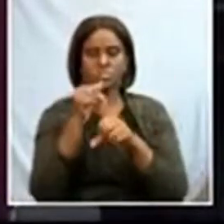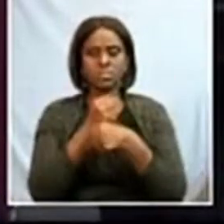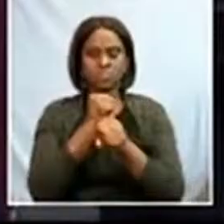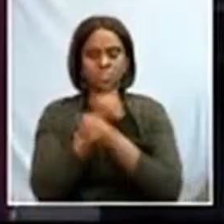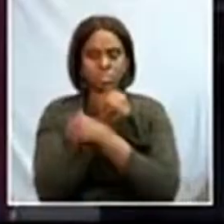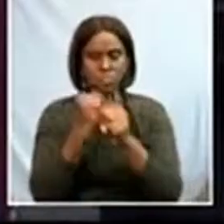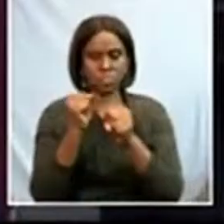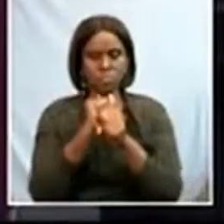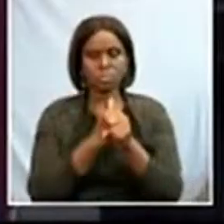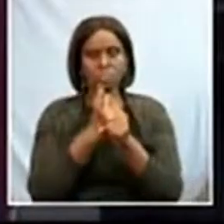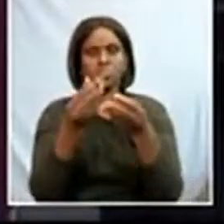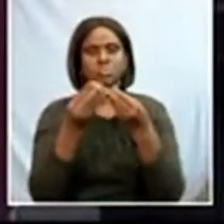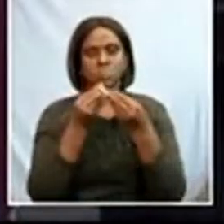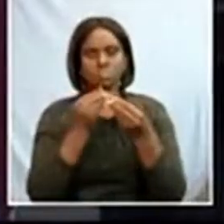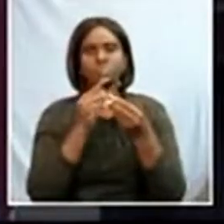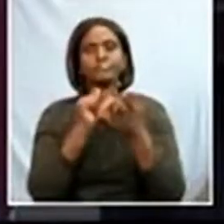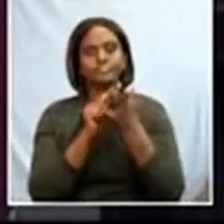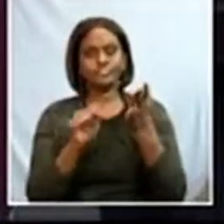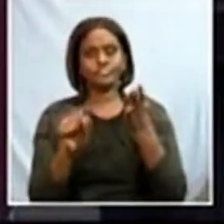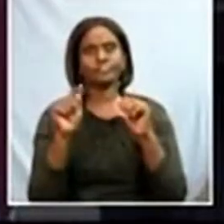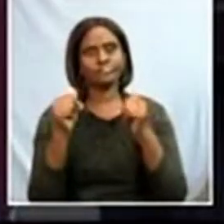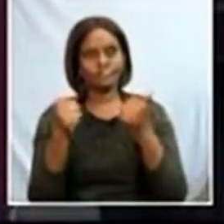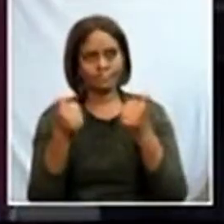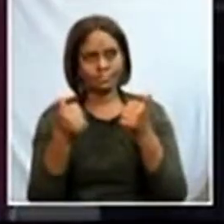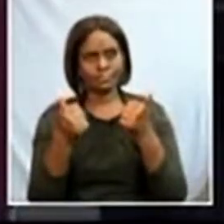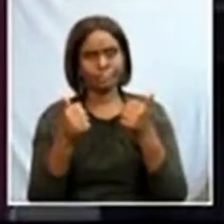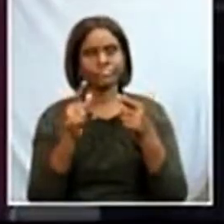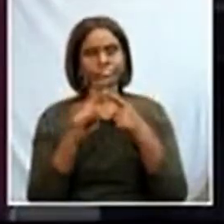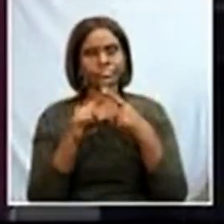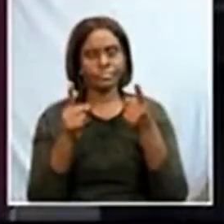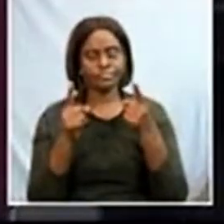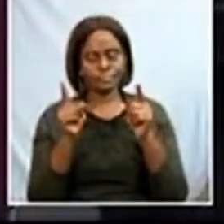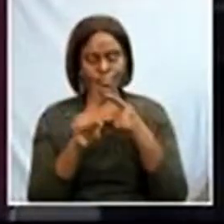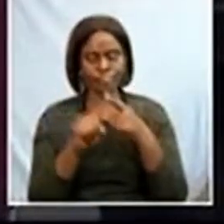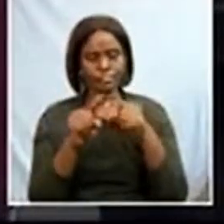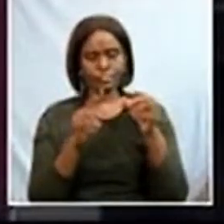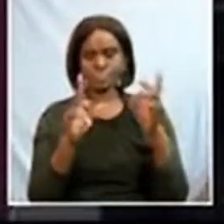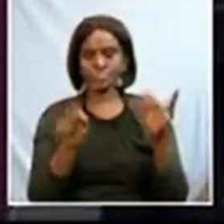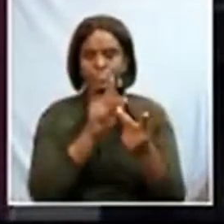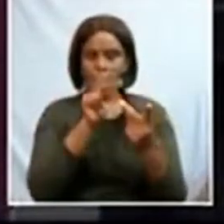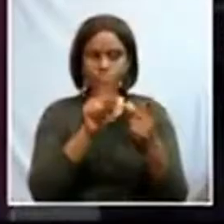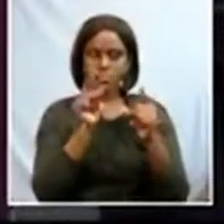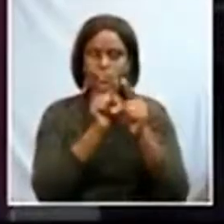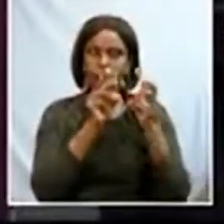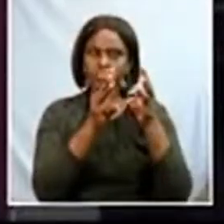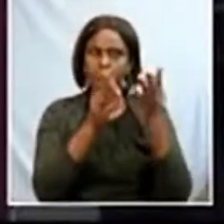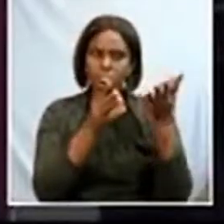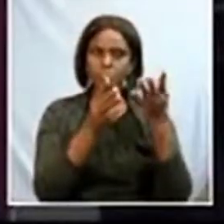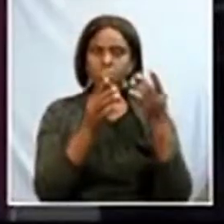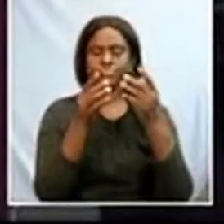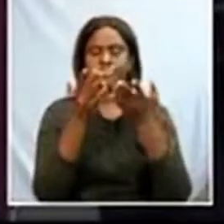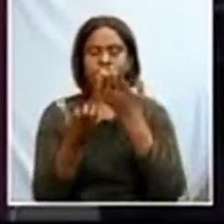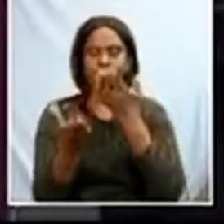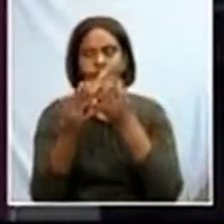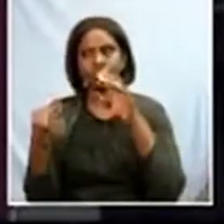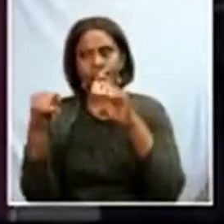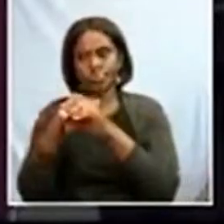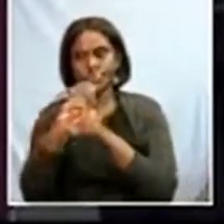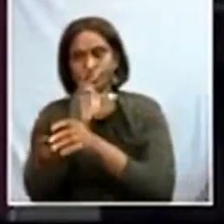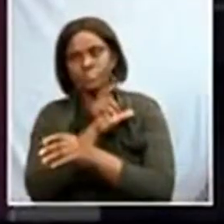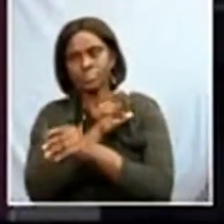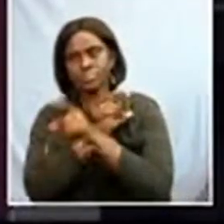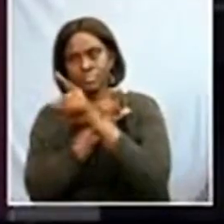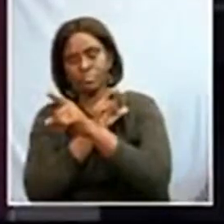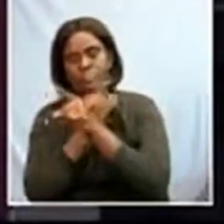resolution, I think we are given confidence also to march that way, probably to engage the police